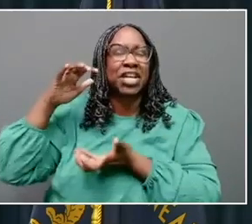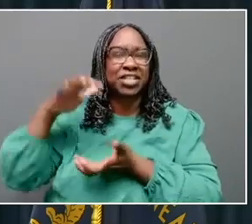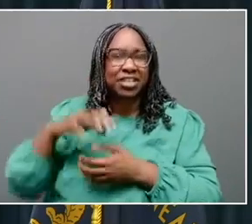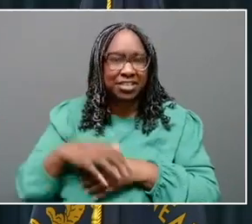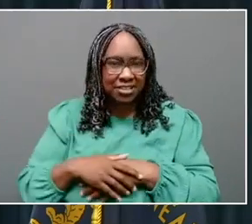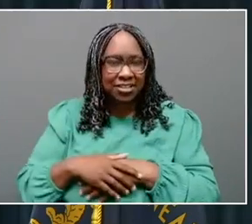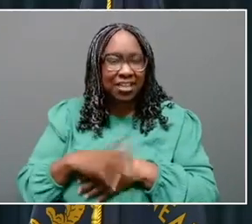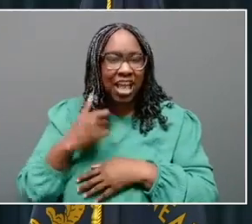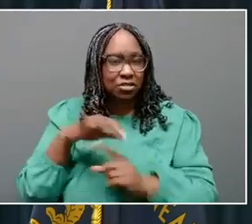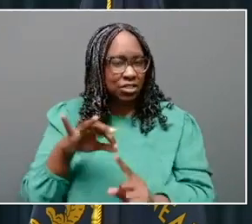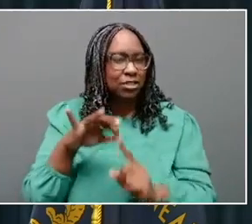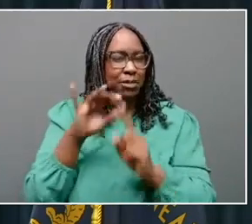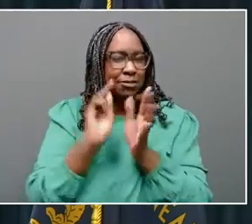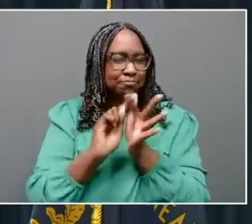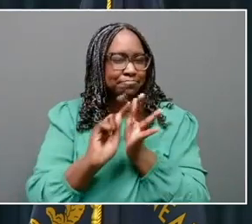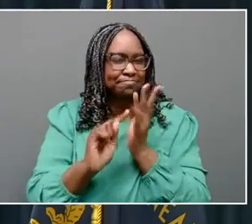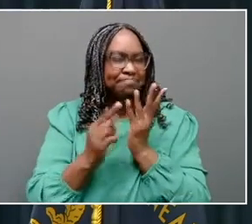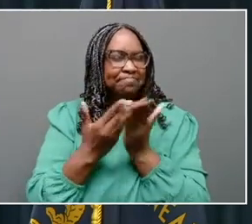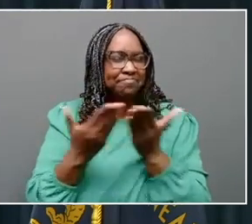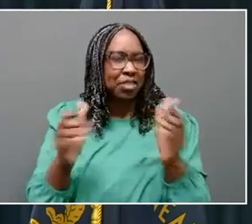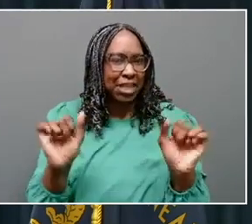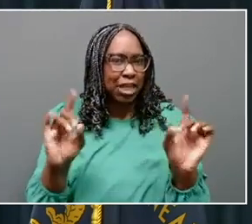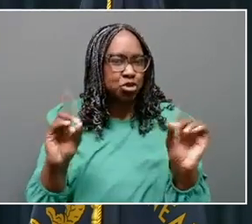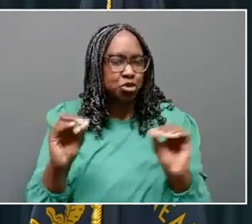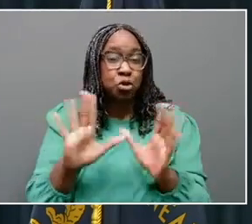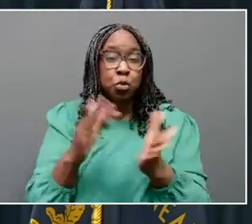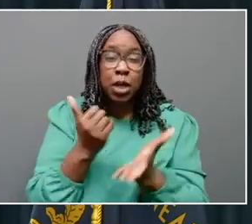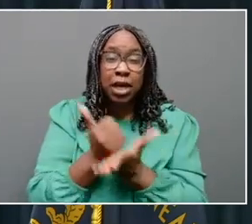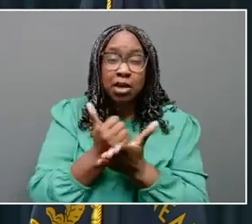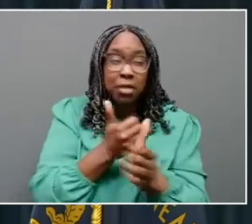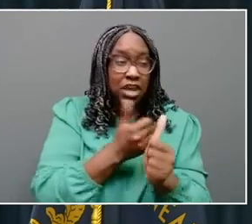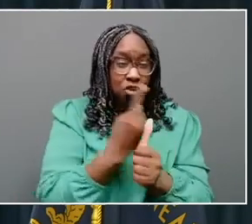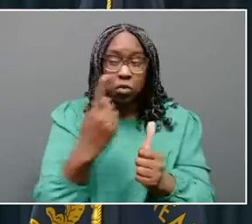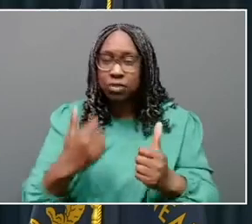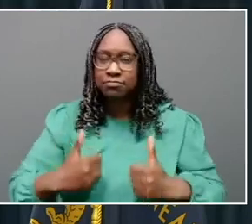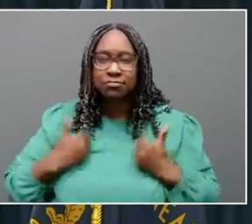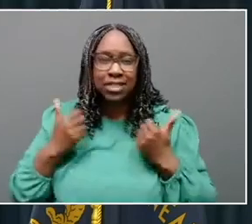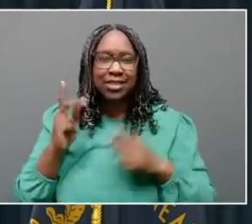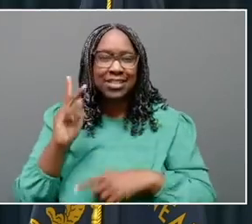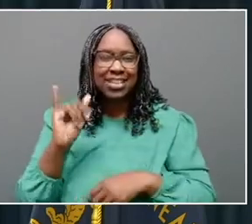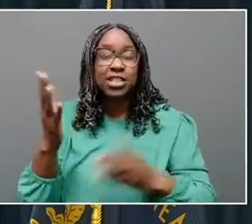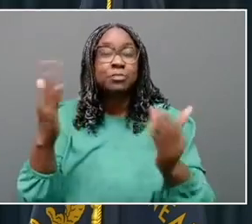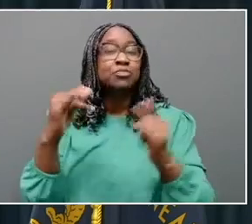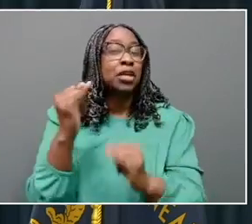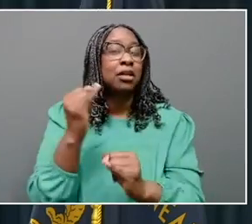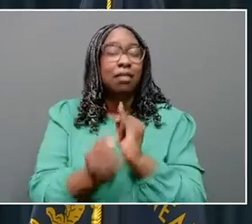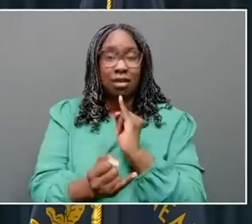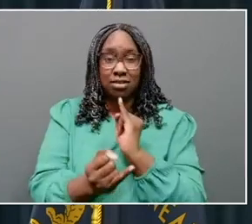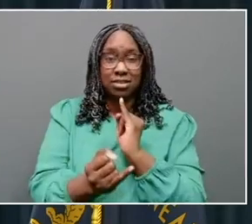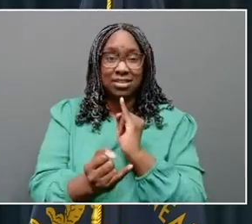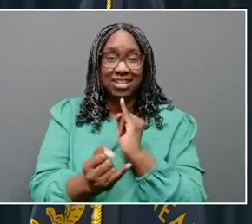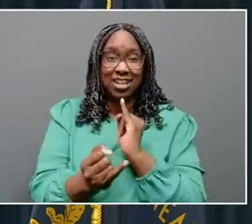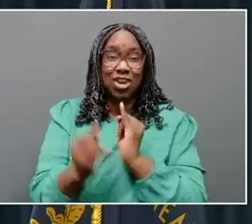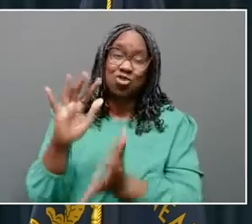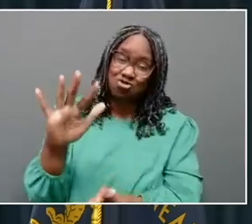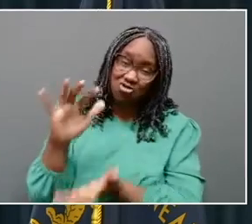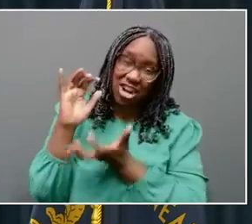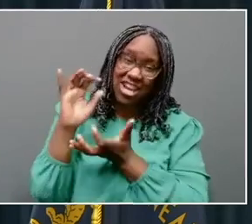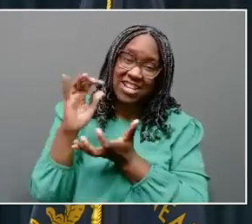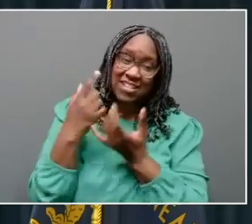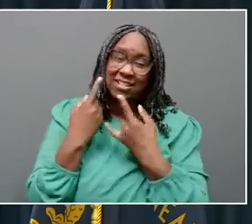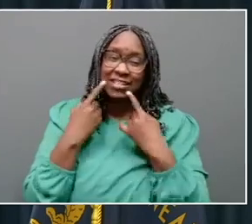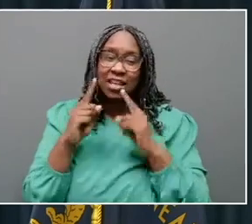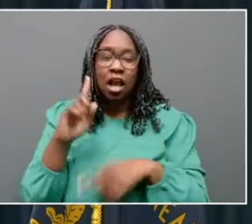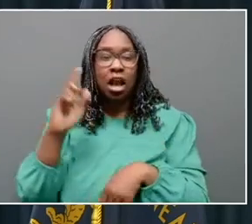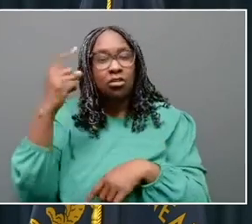special things. It's going to help every single Kentuckian. And our last grant announcement is Federal